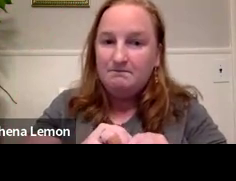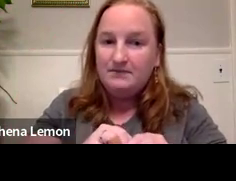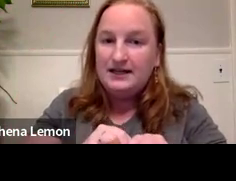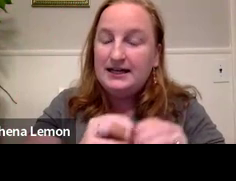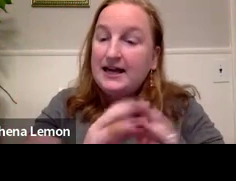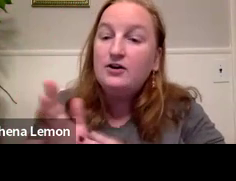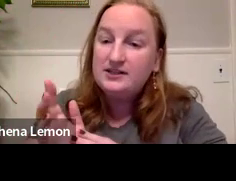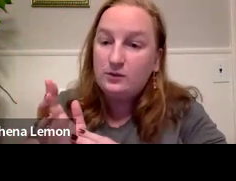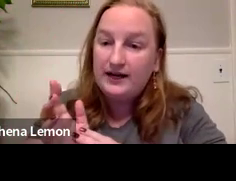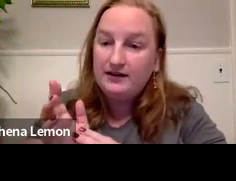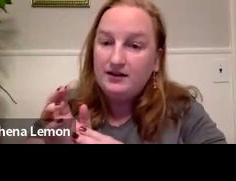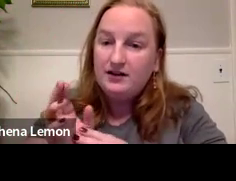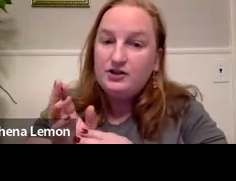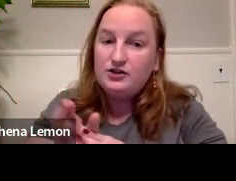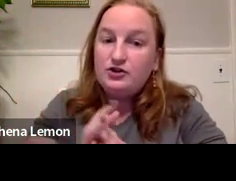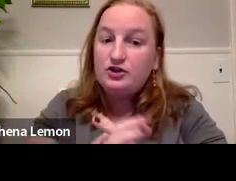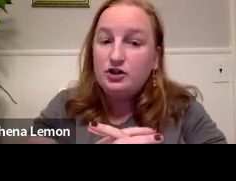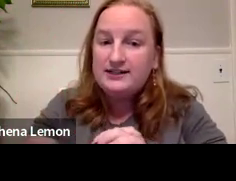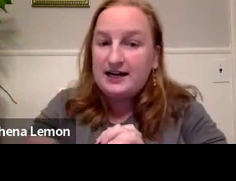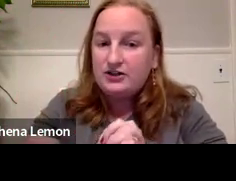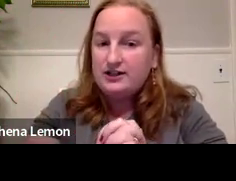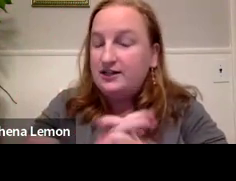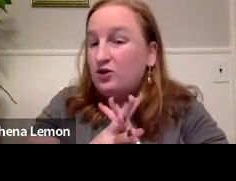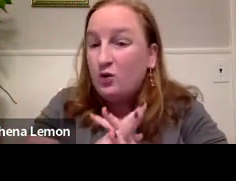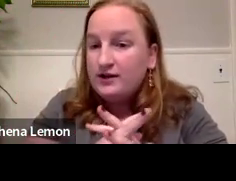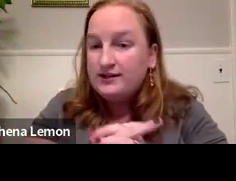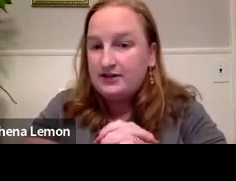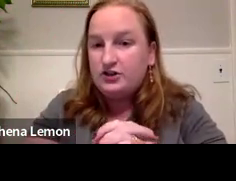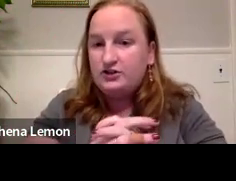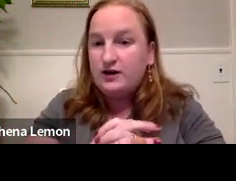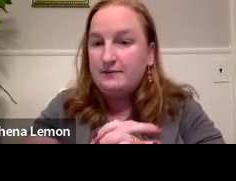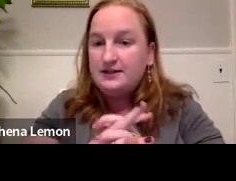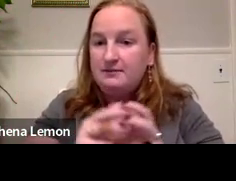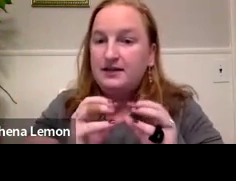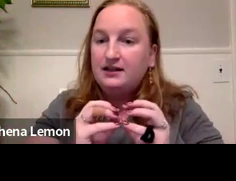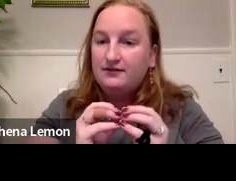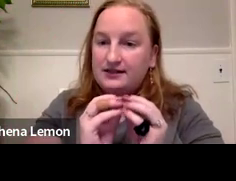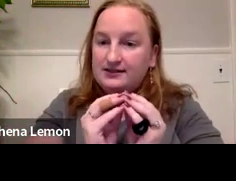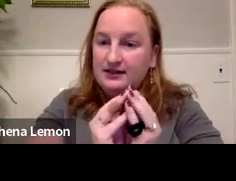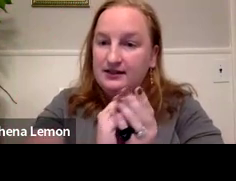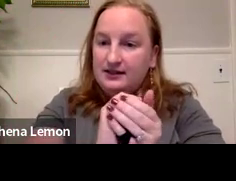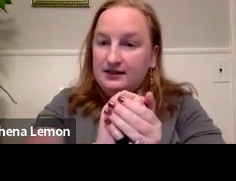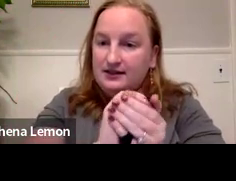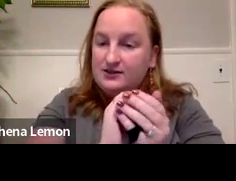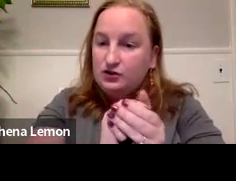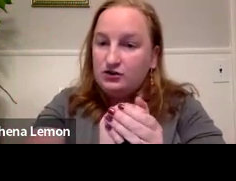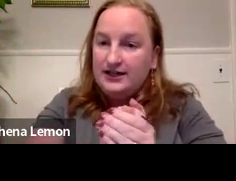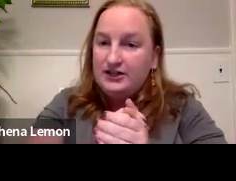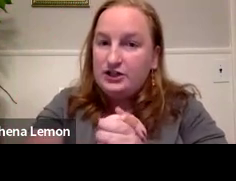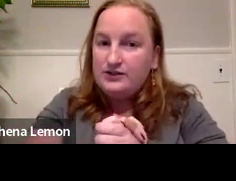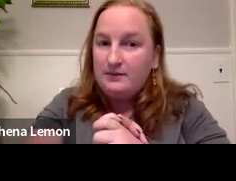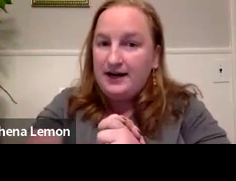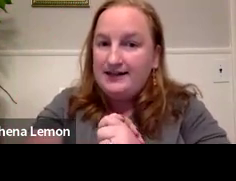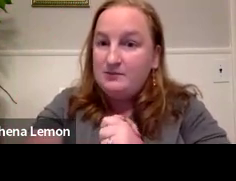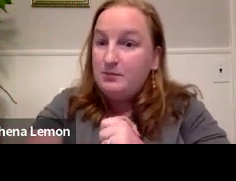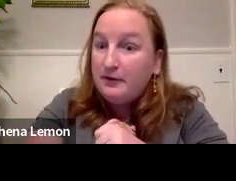and it carries it away. So your dirt is actually, and your oil is actually trapped in the middle of this circle, and